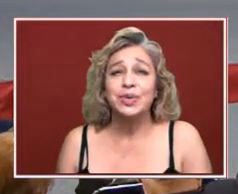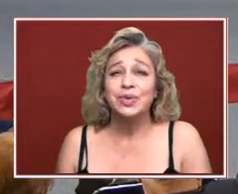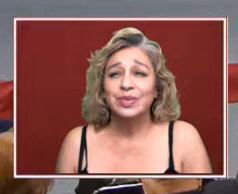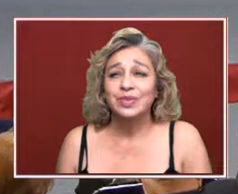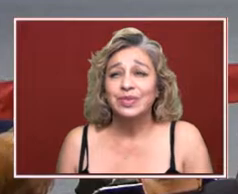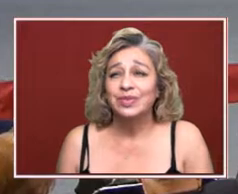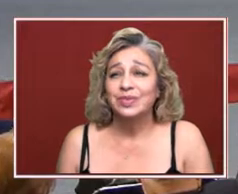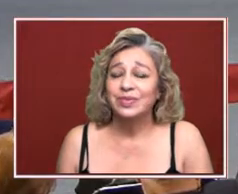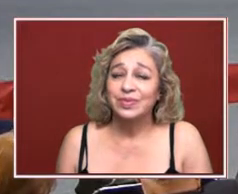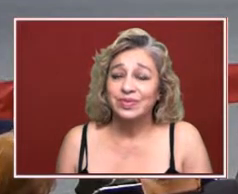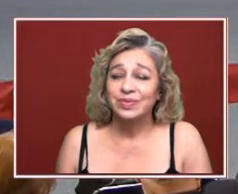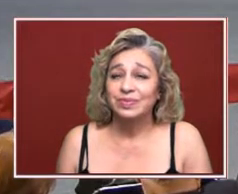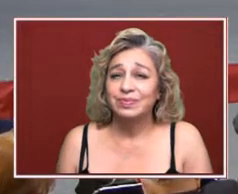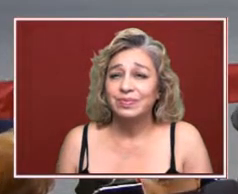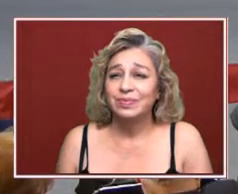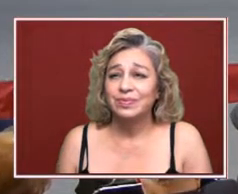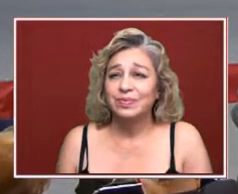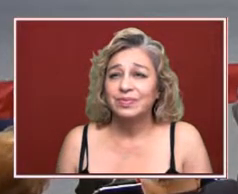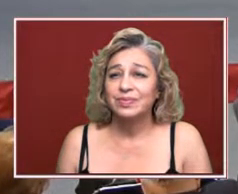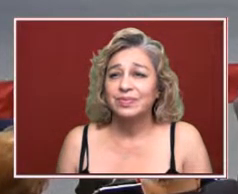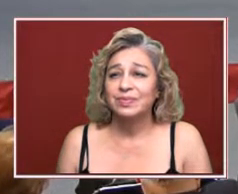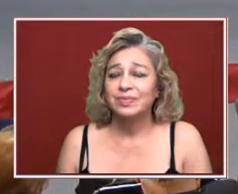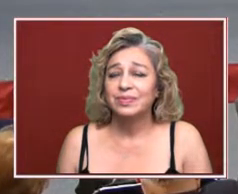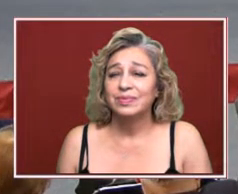you. Pero sí quisimos